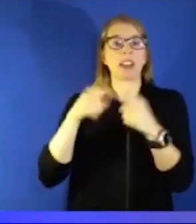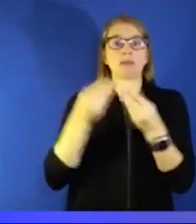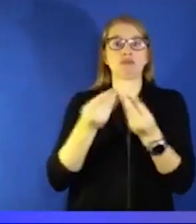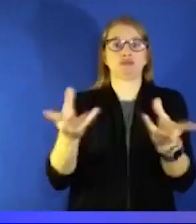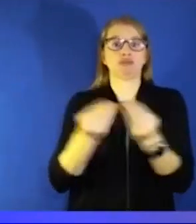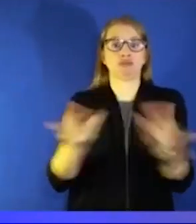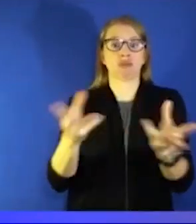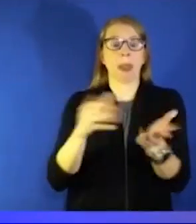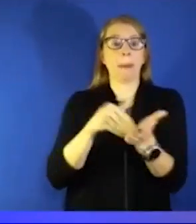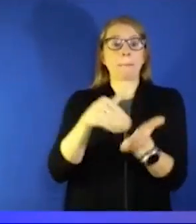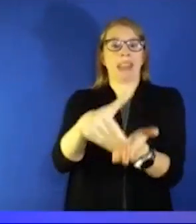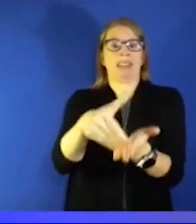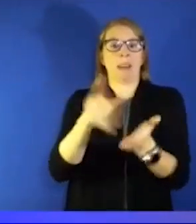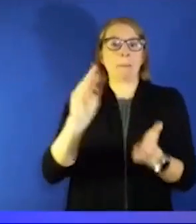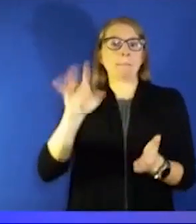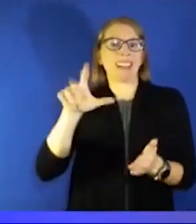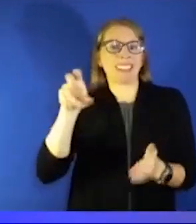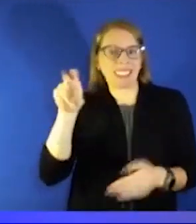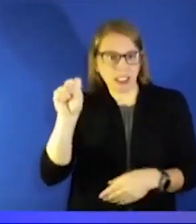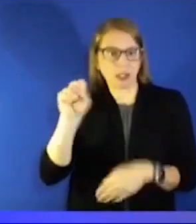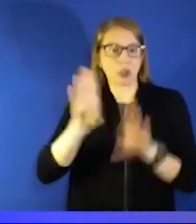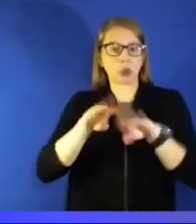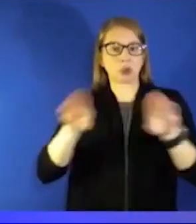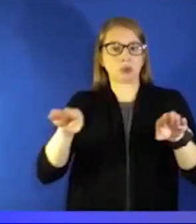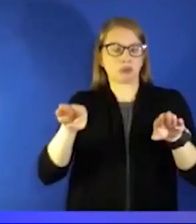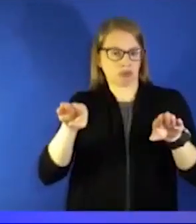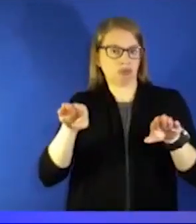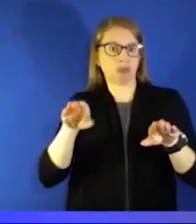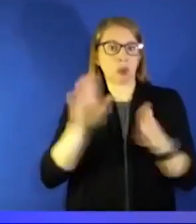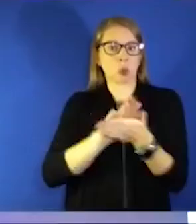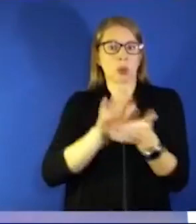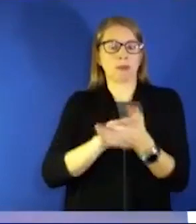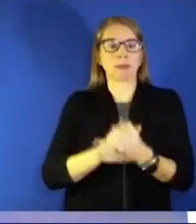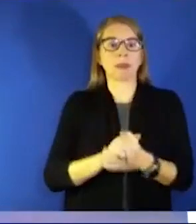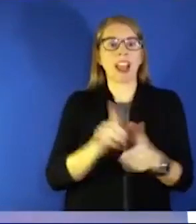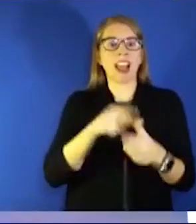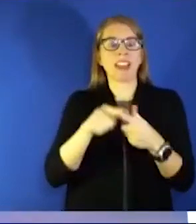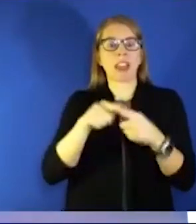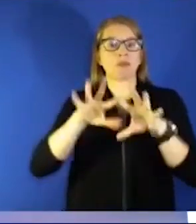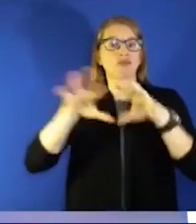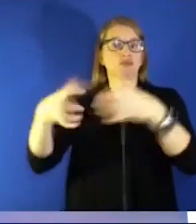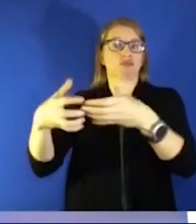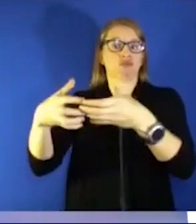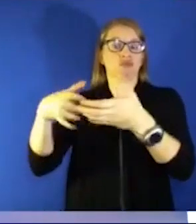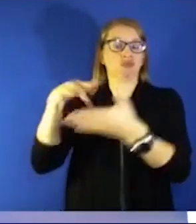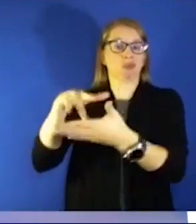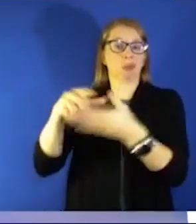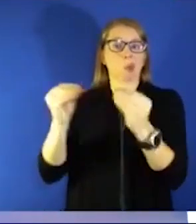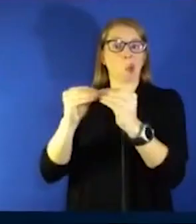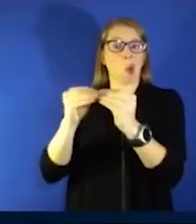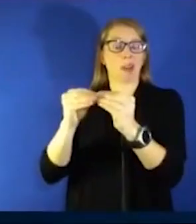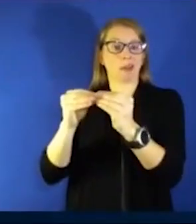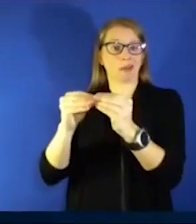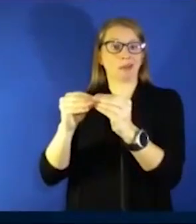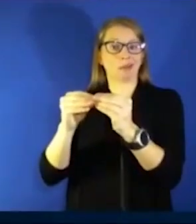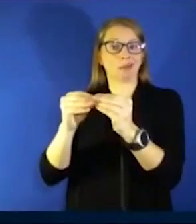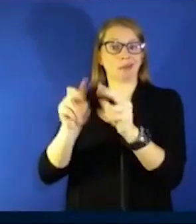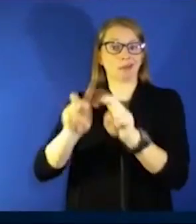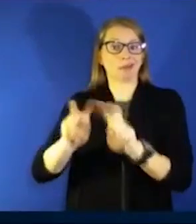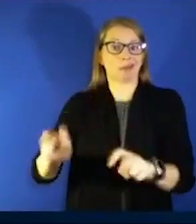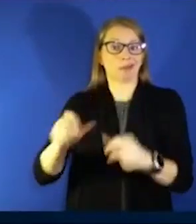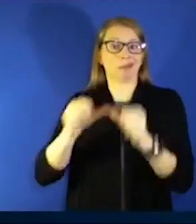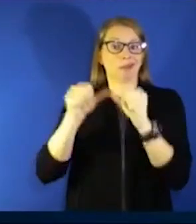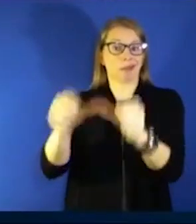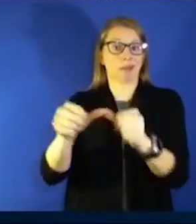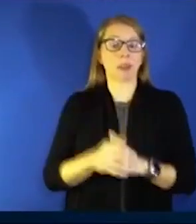safety monitoring with a much larger subset later. So, Dr. Hawkinson, jump in on that. Yeah, so we did get